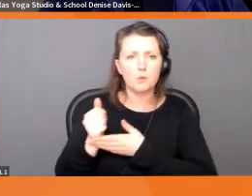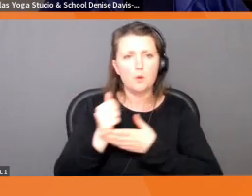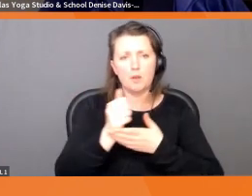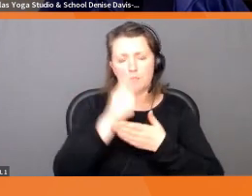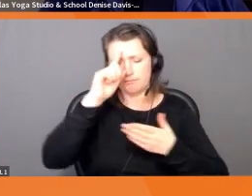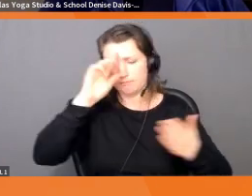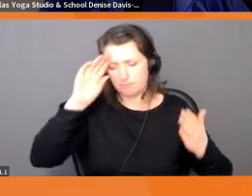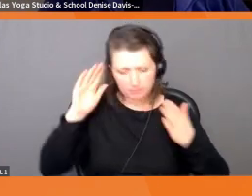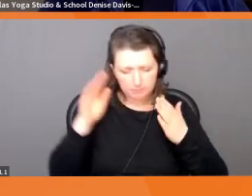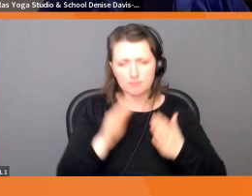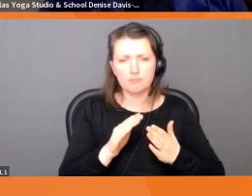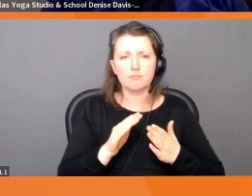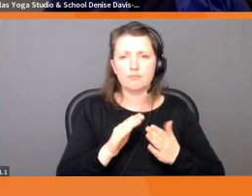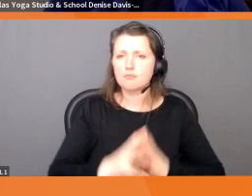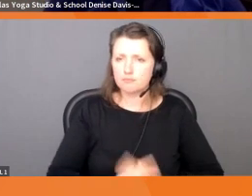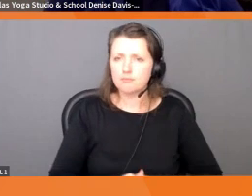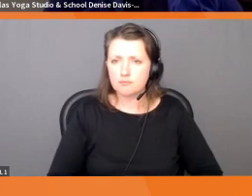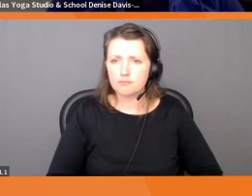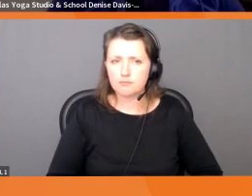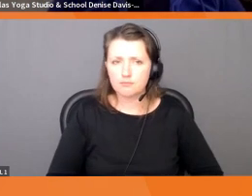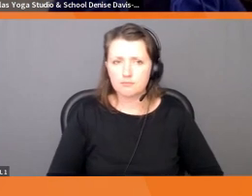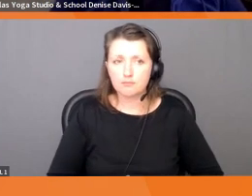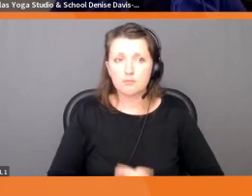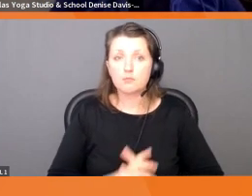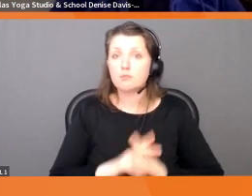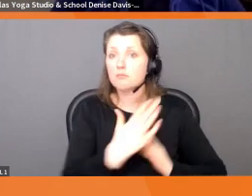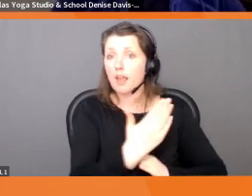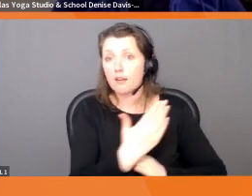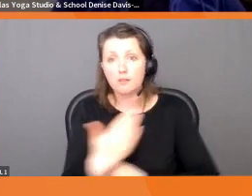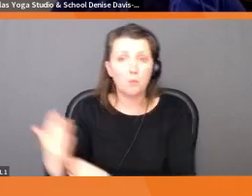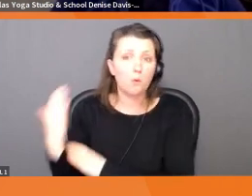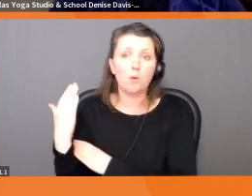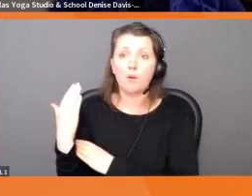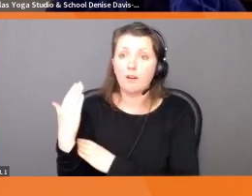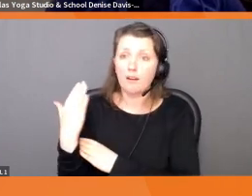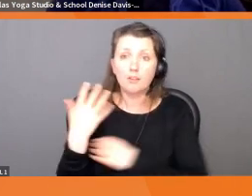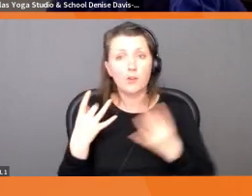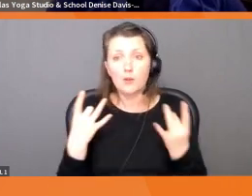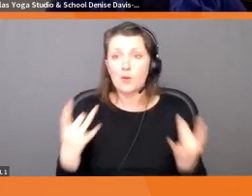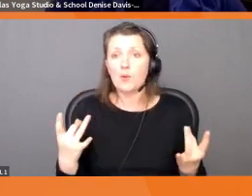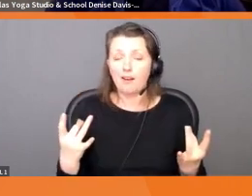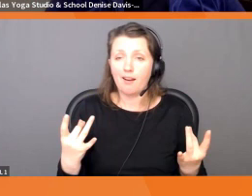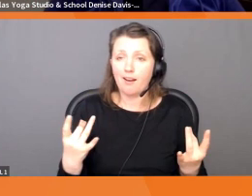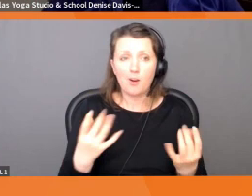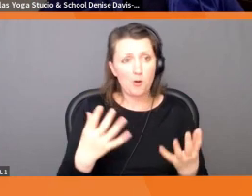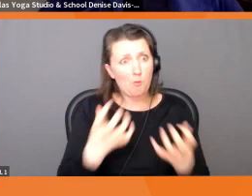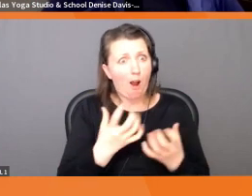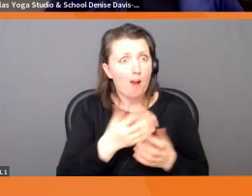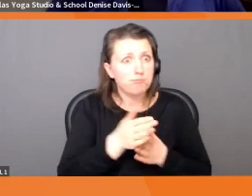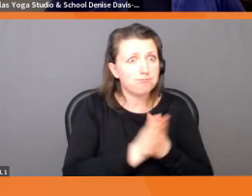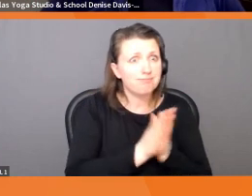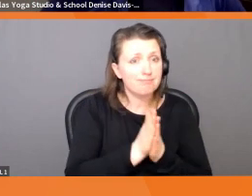let's get rid of music. So an early morning practice may not be everybody's cup of tea, but oftentimes it's